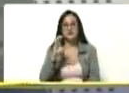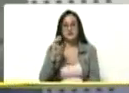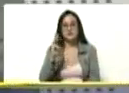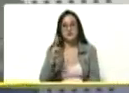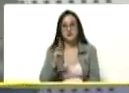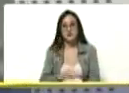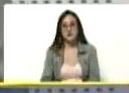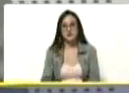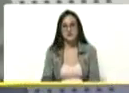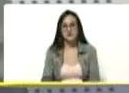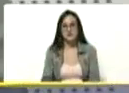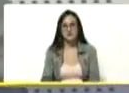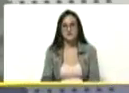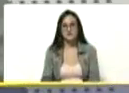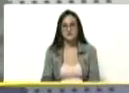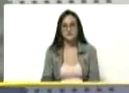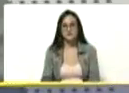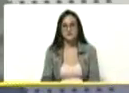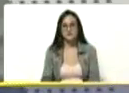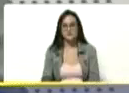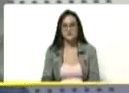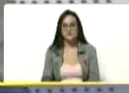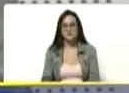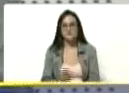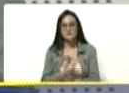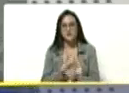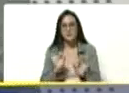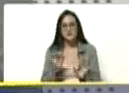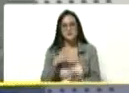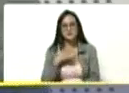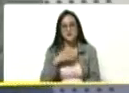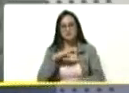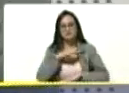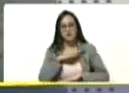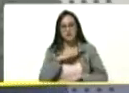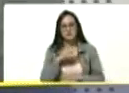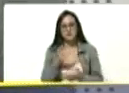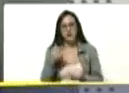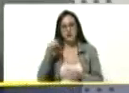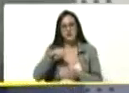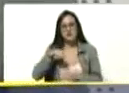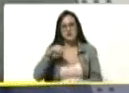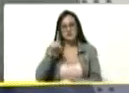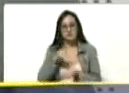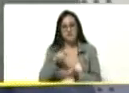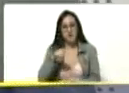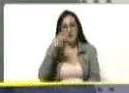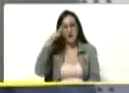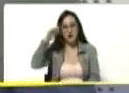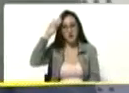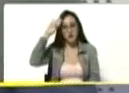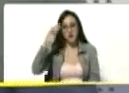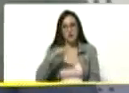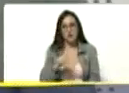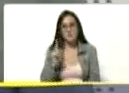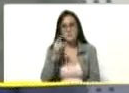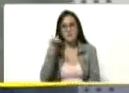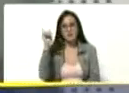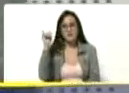I'm especially pleased to be in Havana. Y especialmente me siento satisfecho de estar en La Habana. For the first time. Por primera